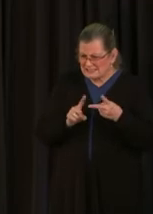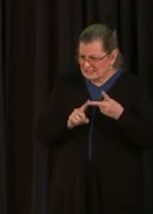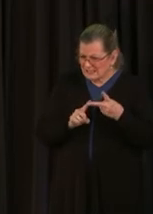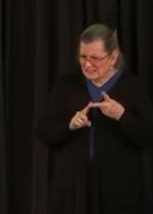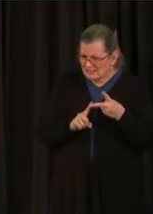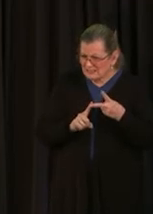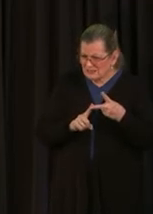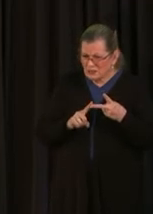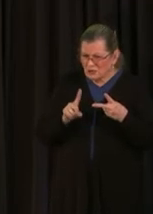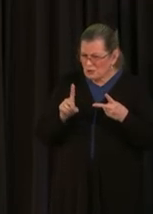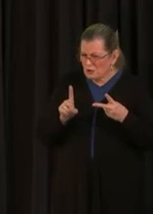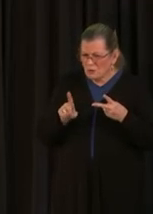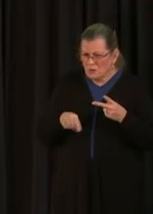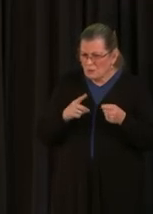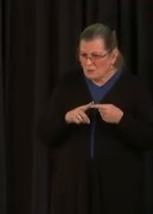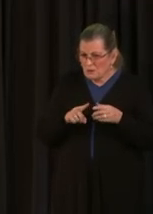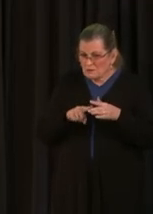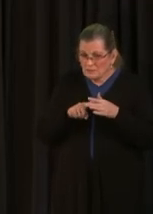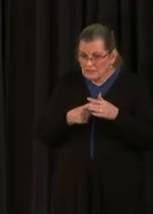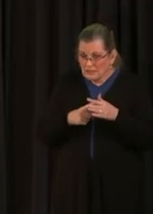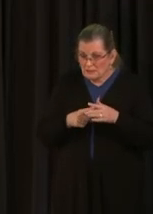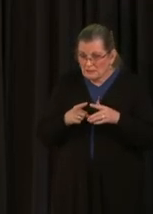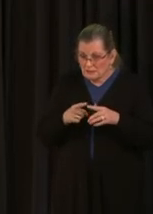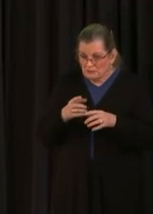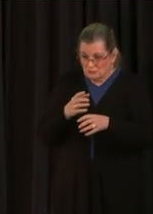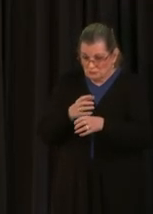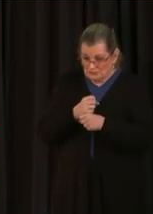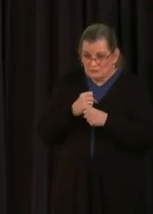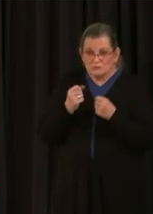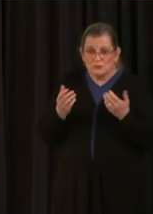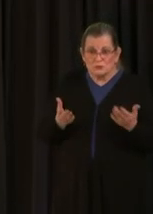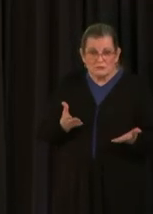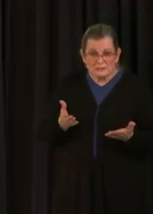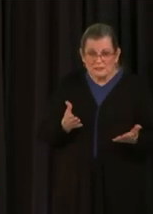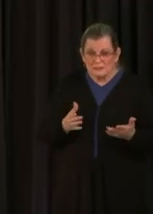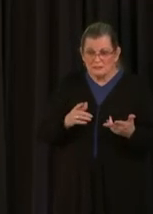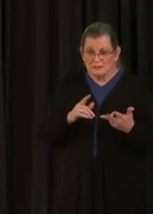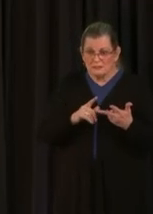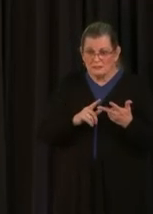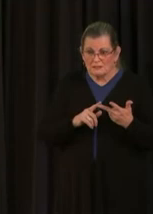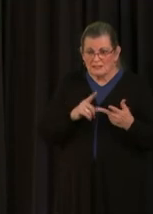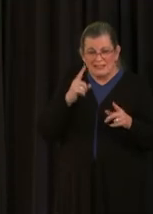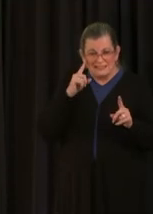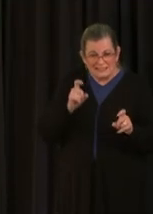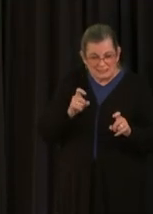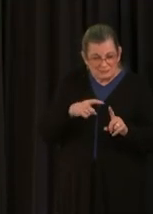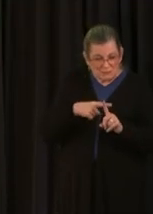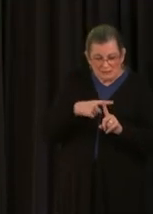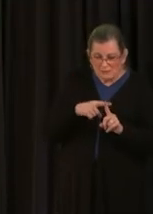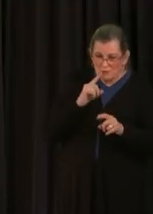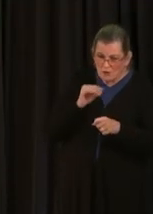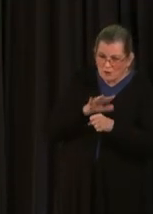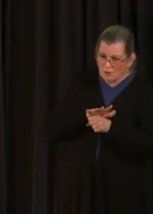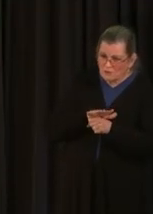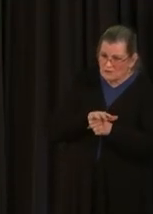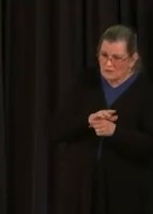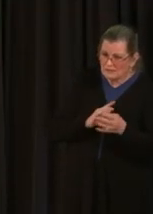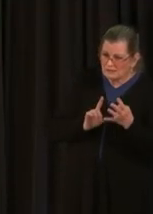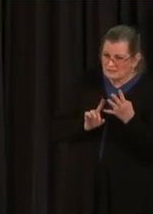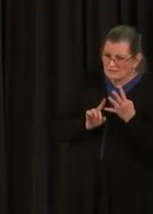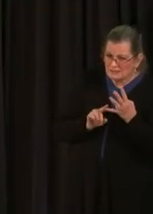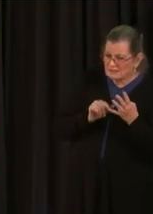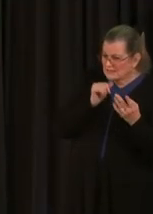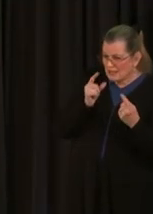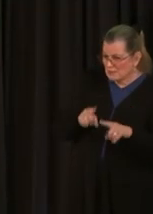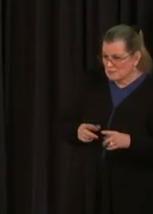currently chaired by Sergeant McKinney, who's very familiar with Ms. Harding and her team and all the different efforts that are going on. So that unit is going to